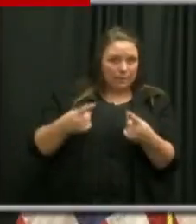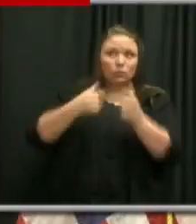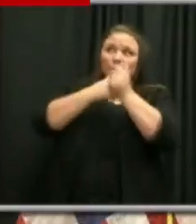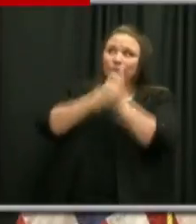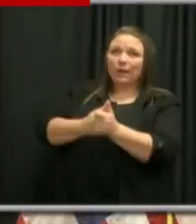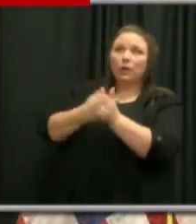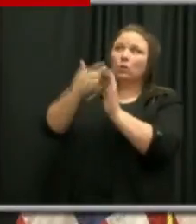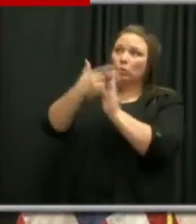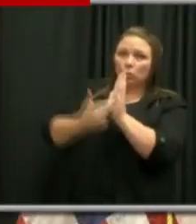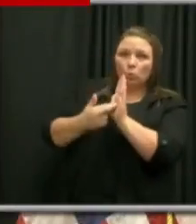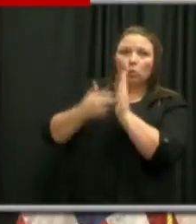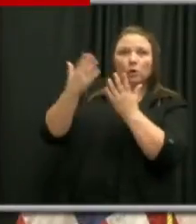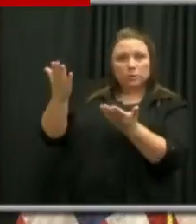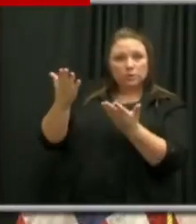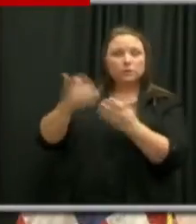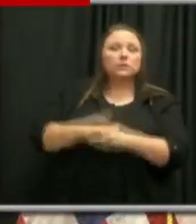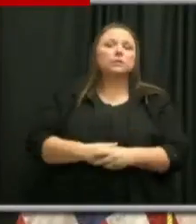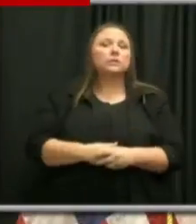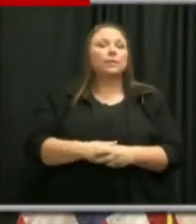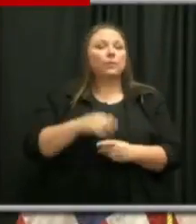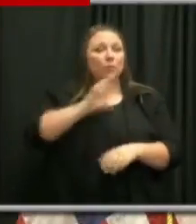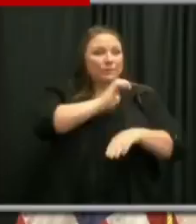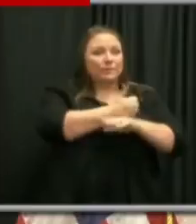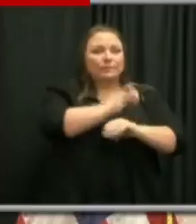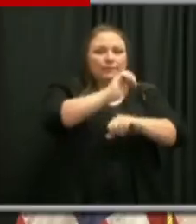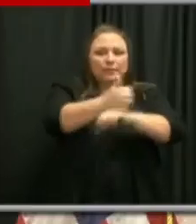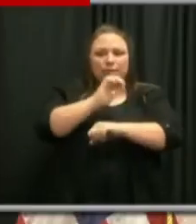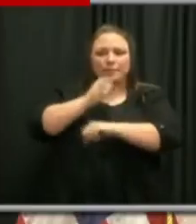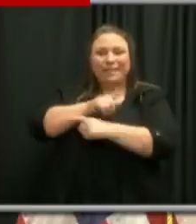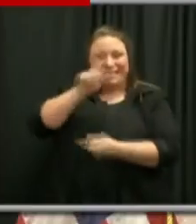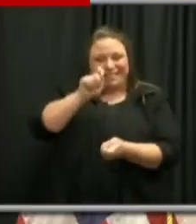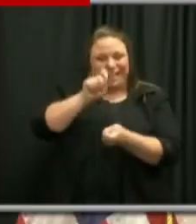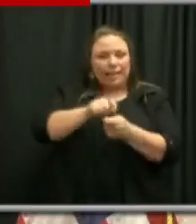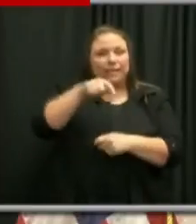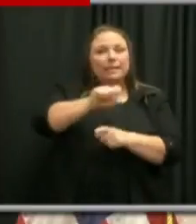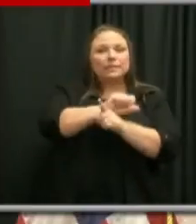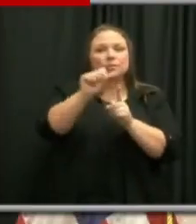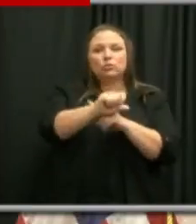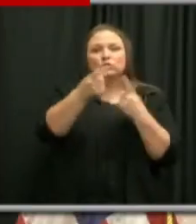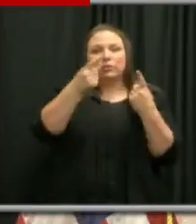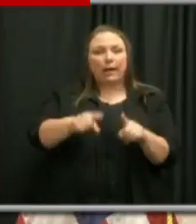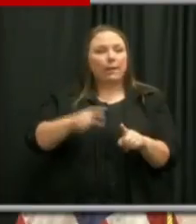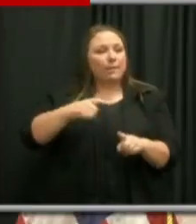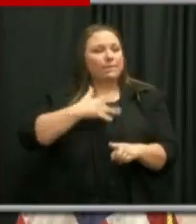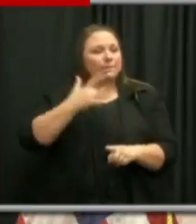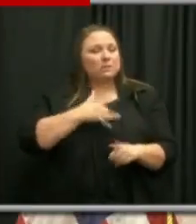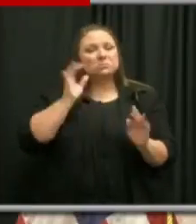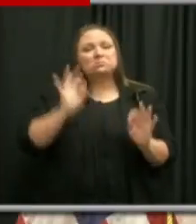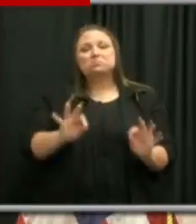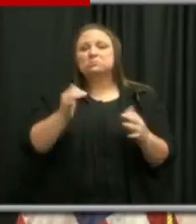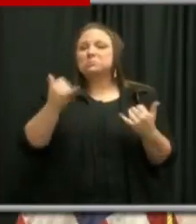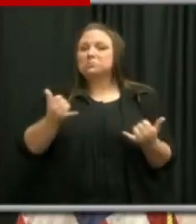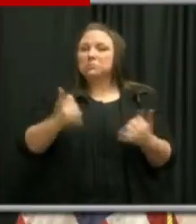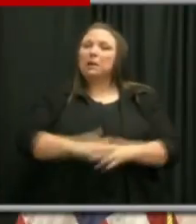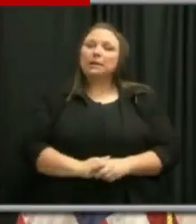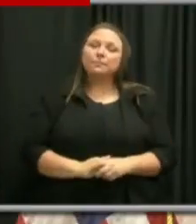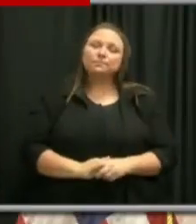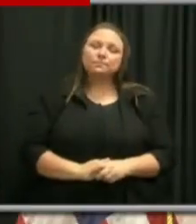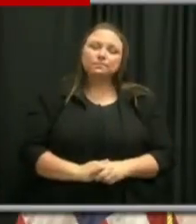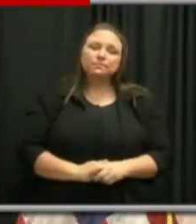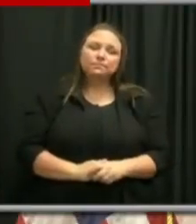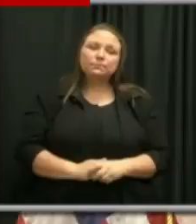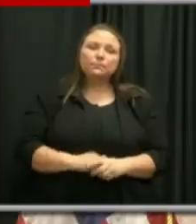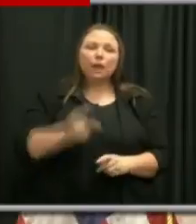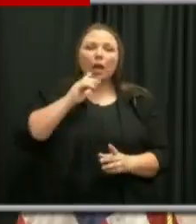do, we've done, and we've set up these multiple buildings for exactly this scenario. And so right now, I think we're in reasonable place. So